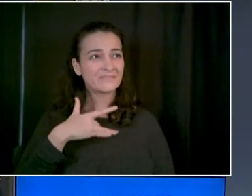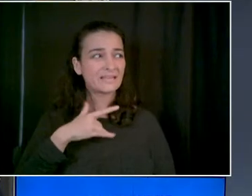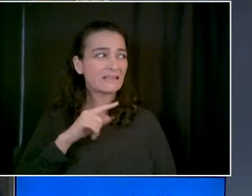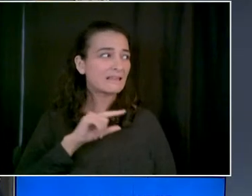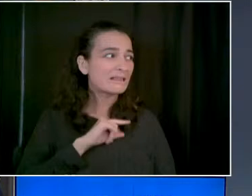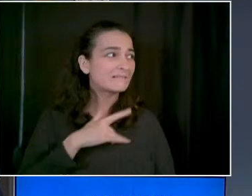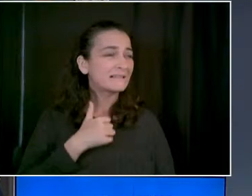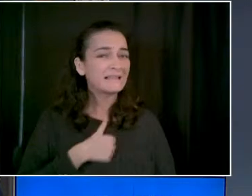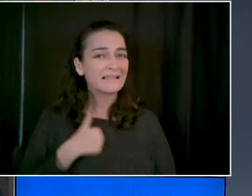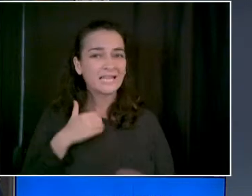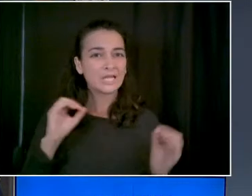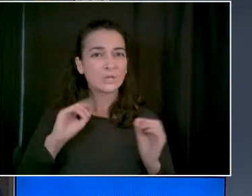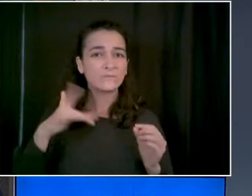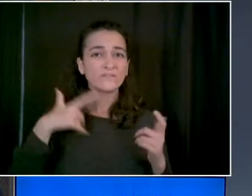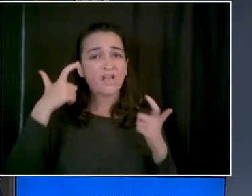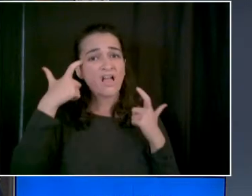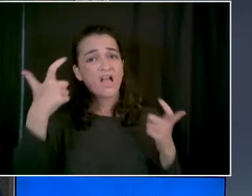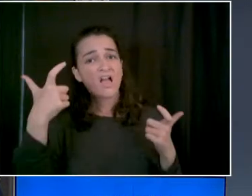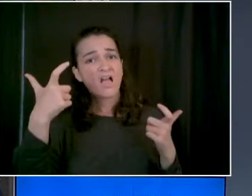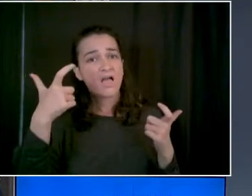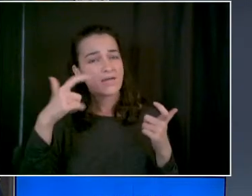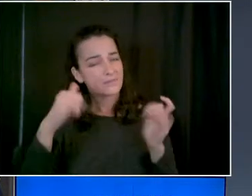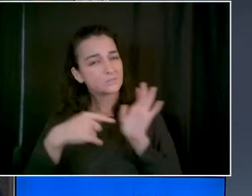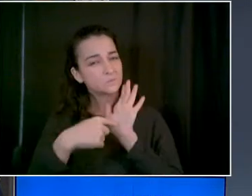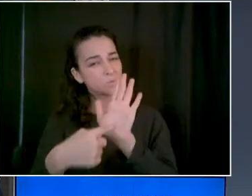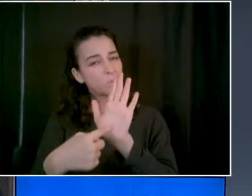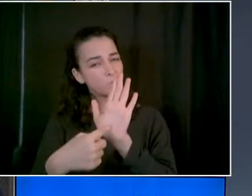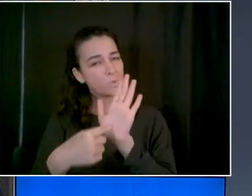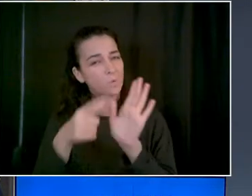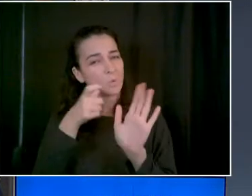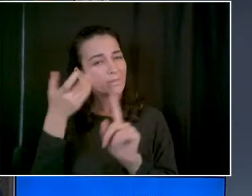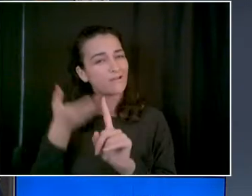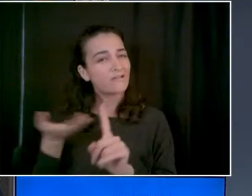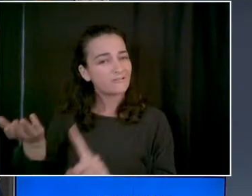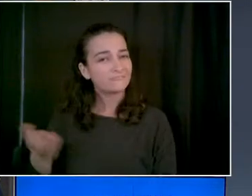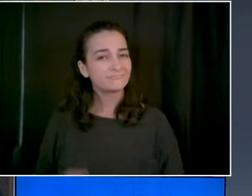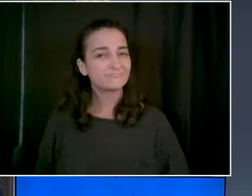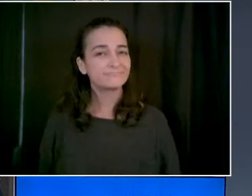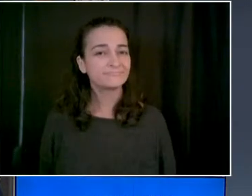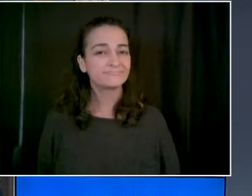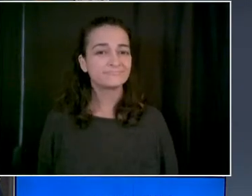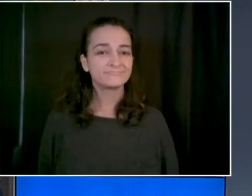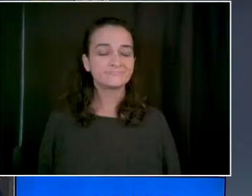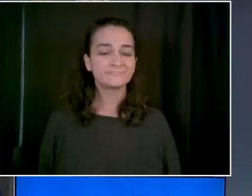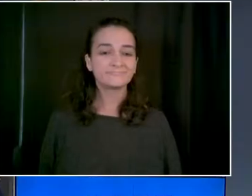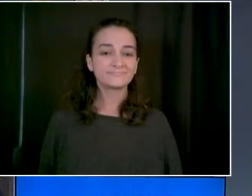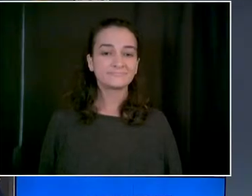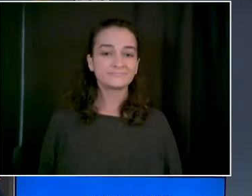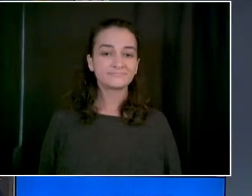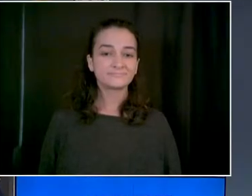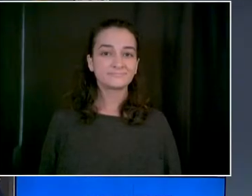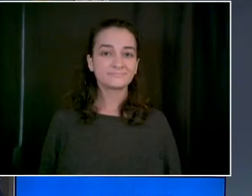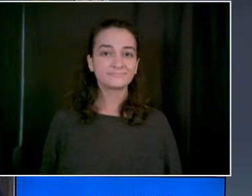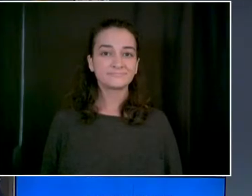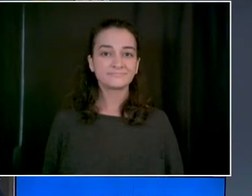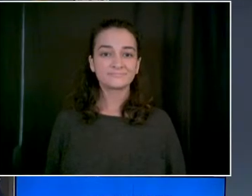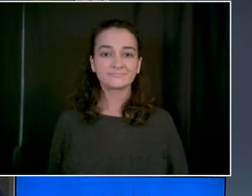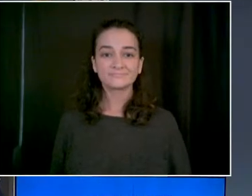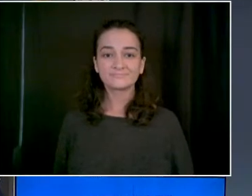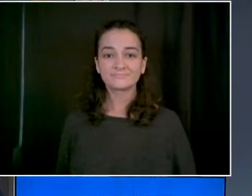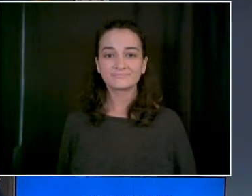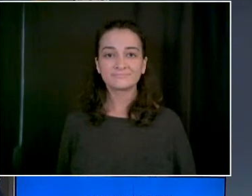Congressman Nicole Malliotakis, hi, Mr. Mayor. Congressman Nicole Malliotakis released a FOIL request that she says she received that says